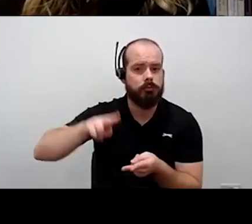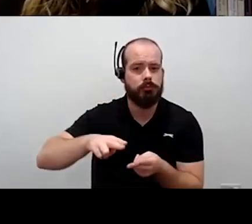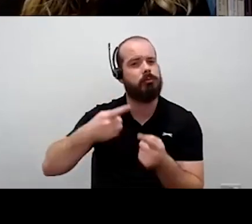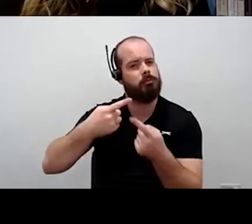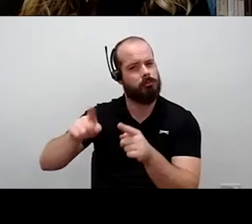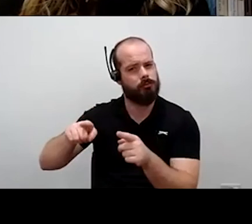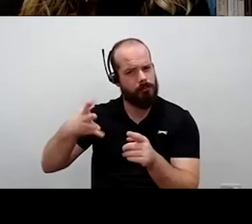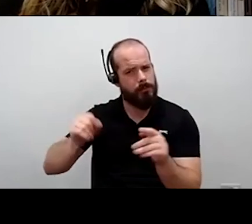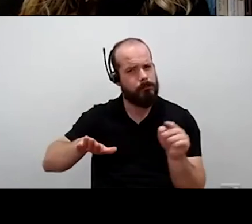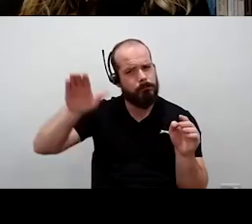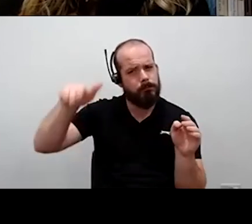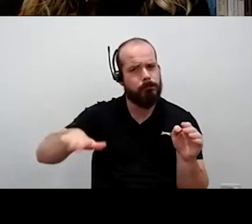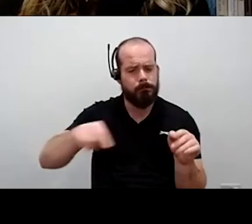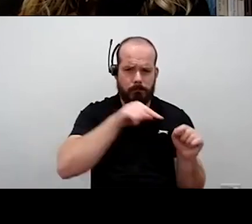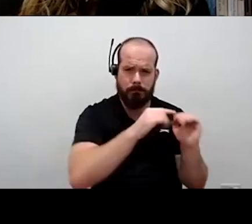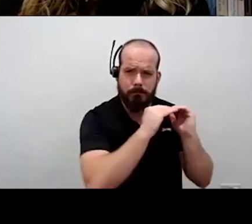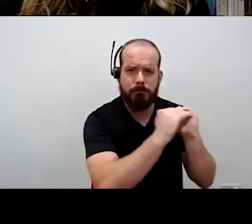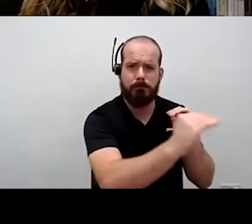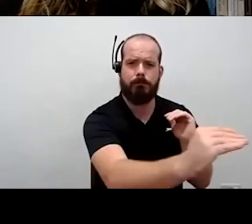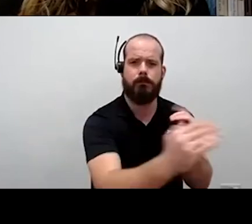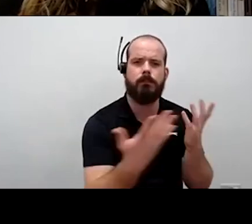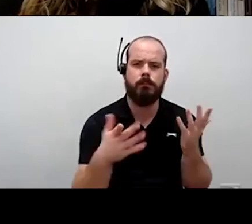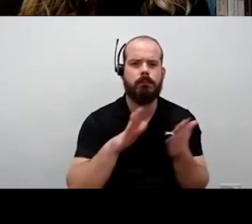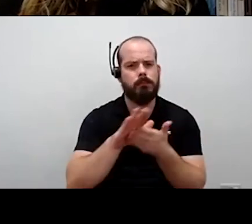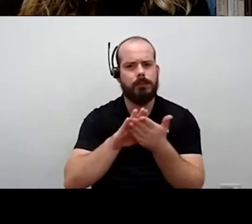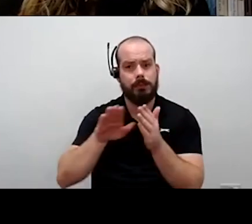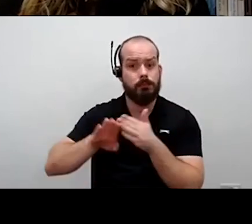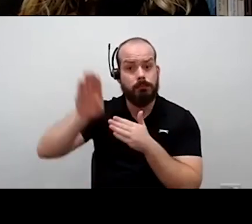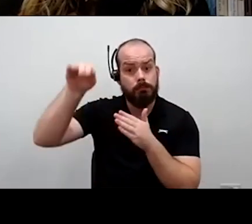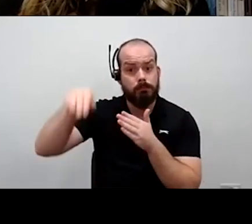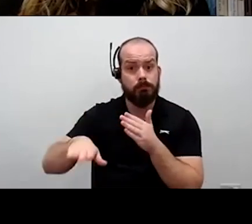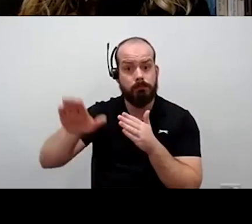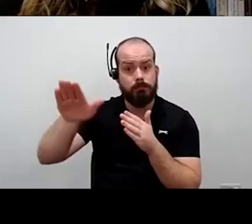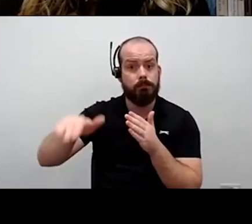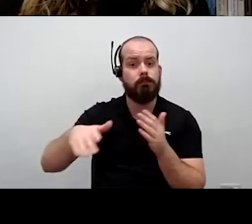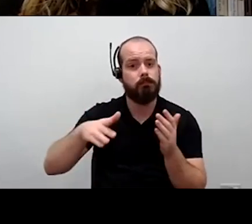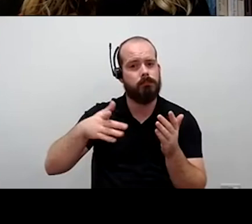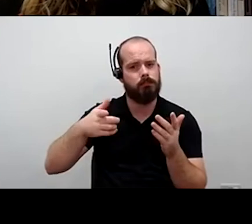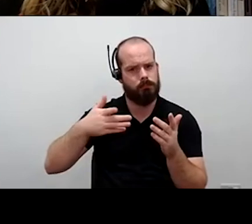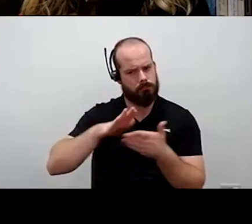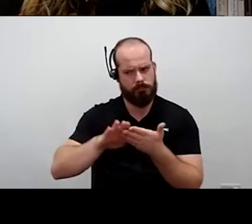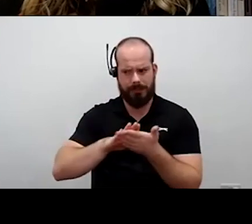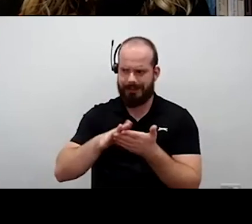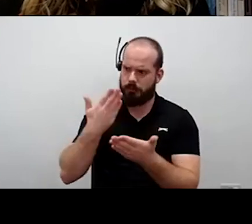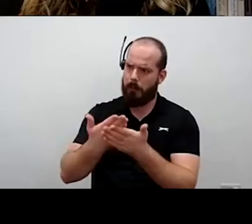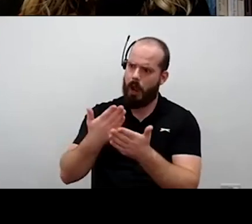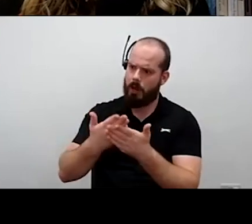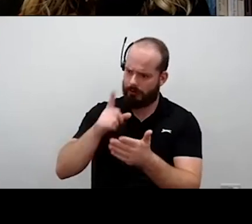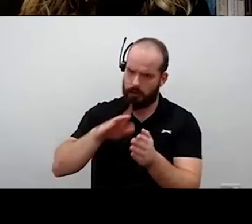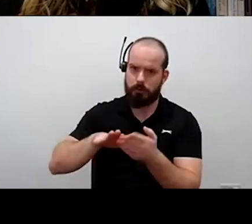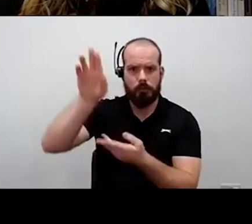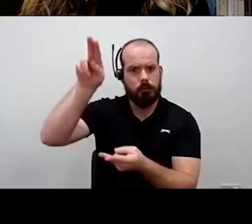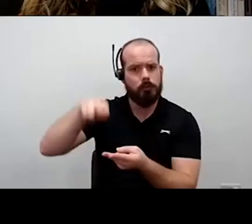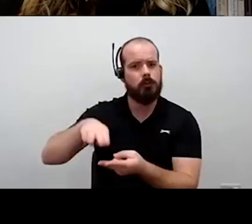other energy that are flexible and balances out. And nuclear just cannot do that, or cannot do that very easily. You really have